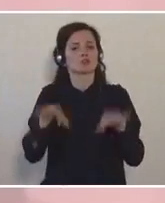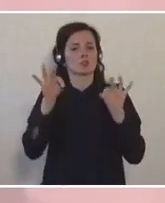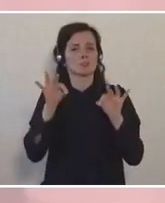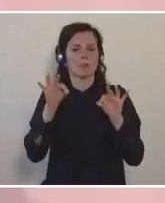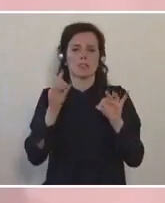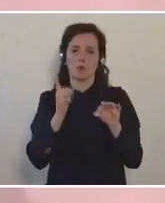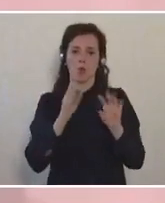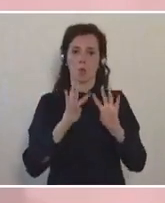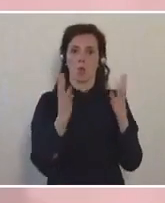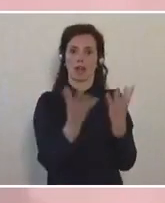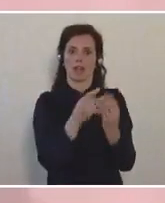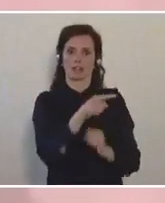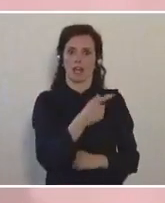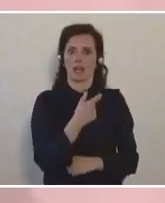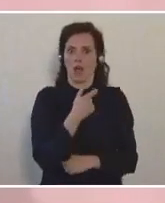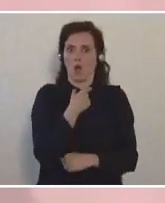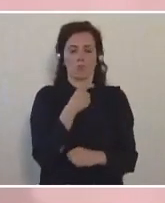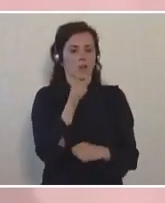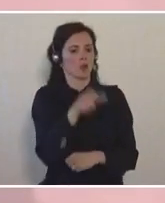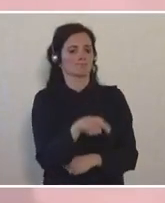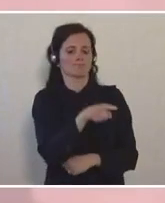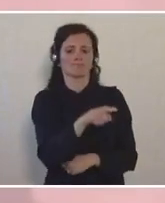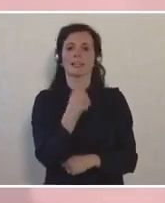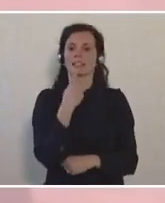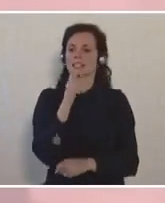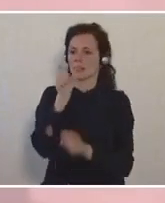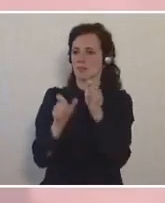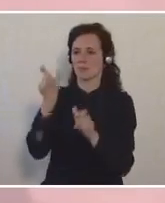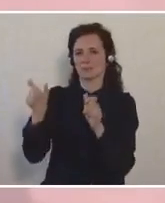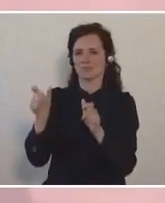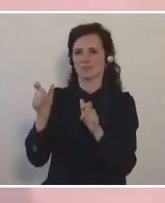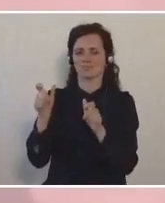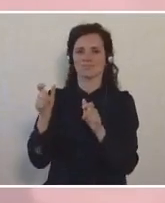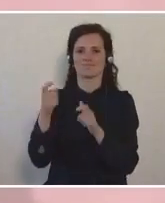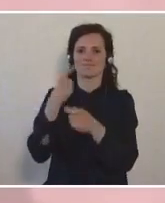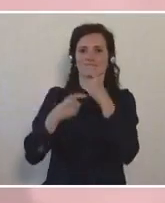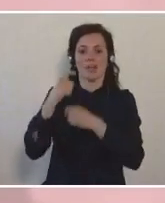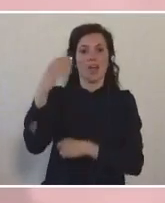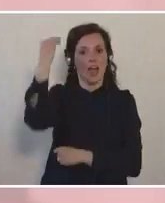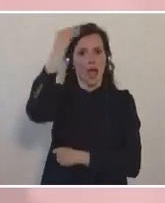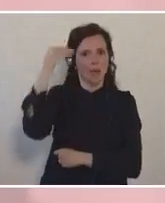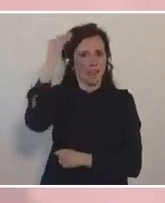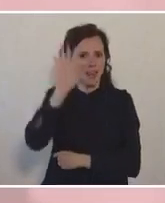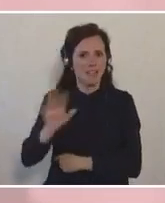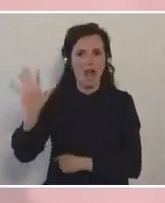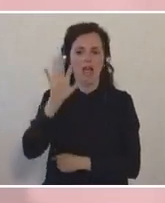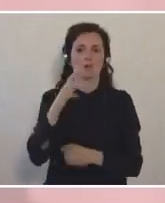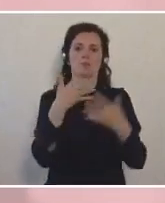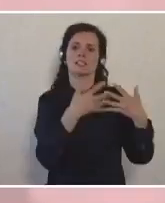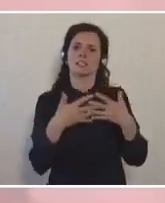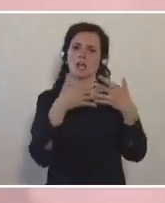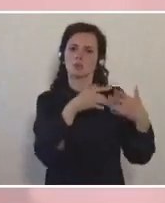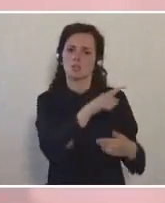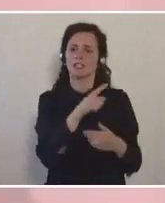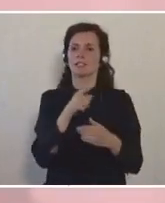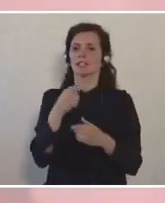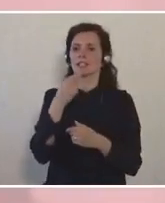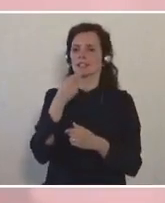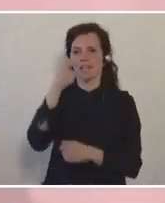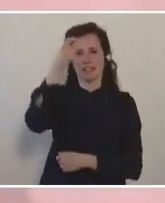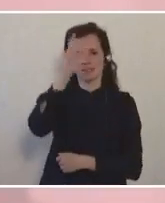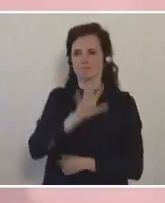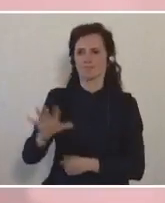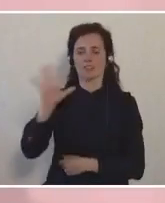the United States. The second thing we did specific was to strengthen the so-called COVID-tested